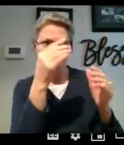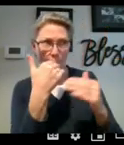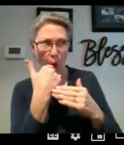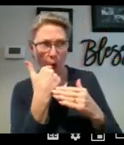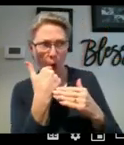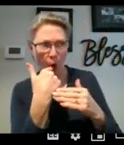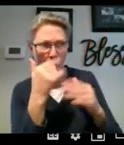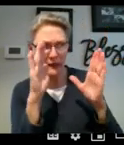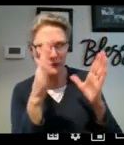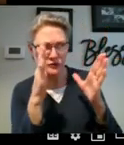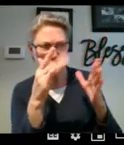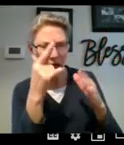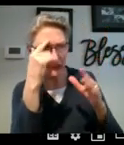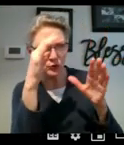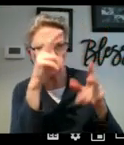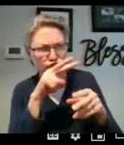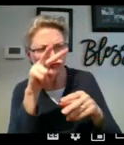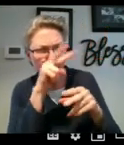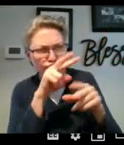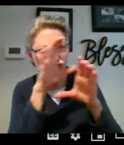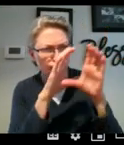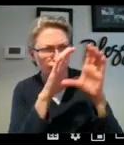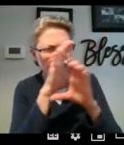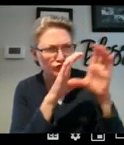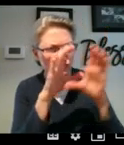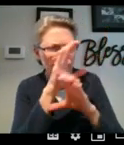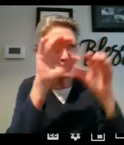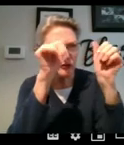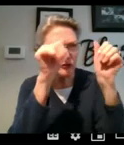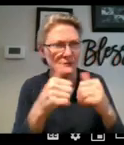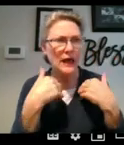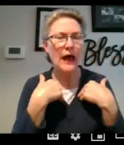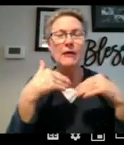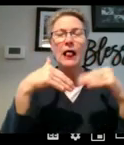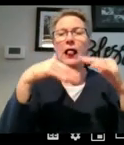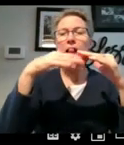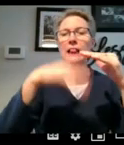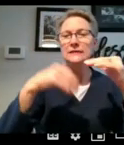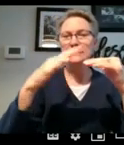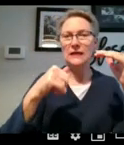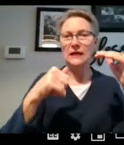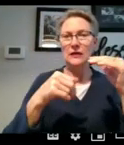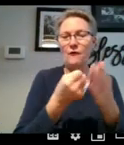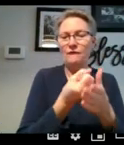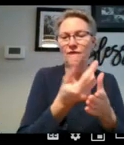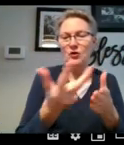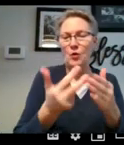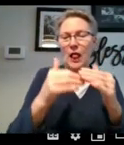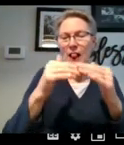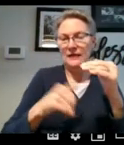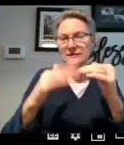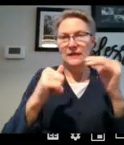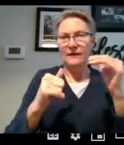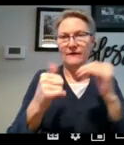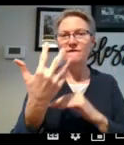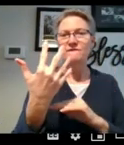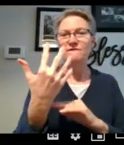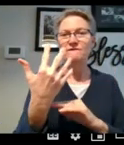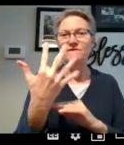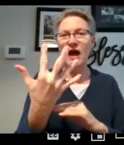be looking for shapes that have less than or fewer than 5, not sides this time,